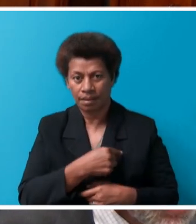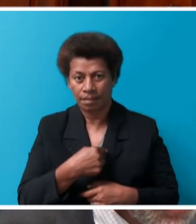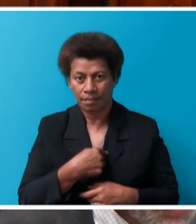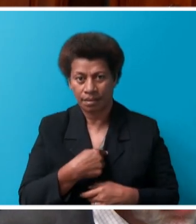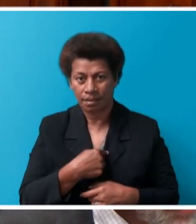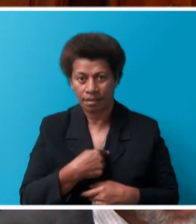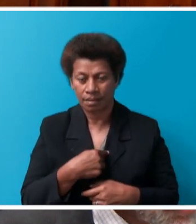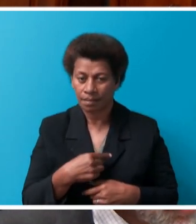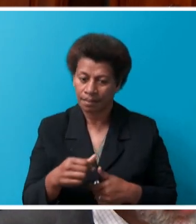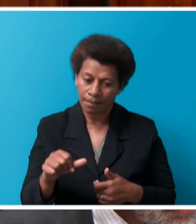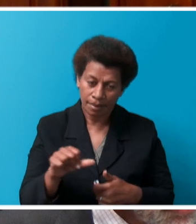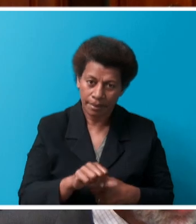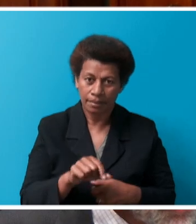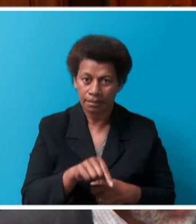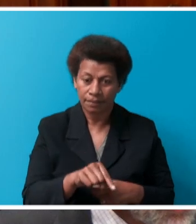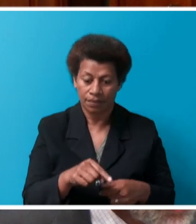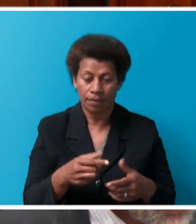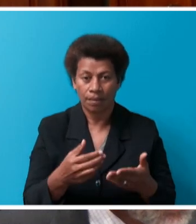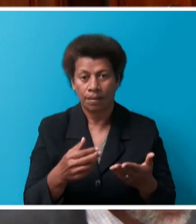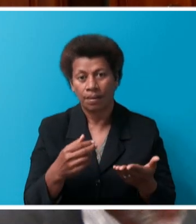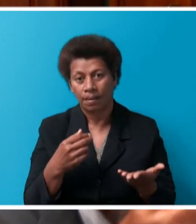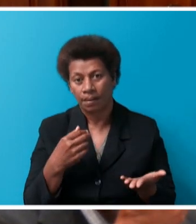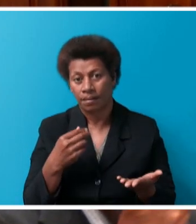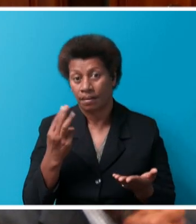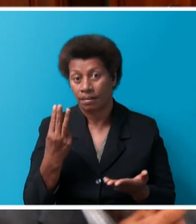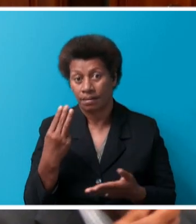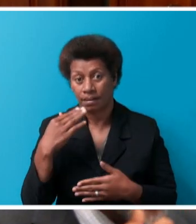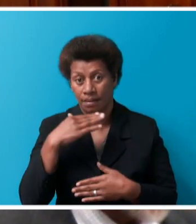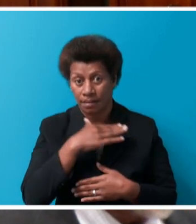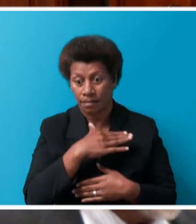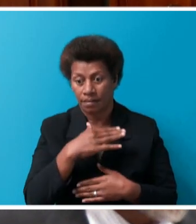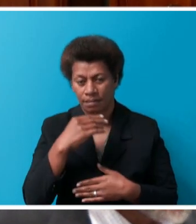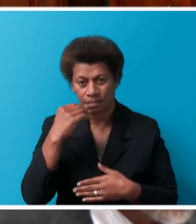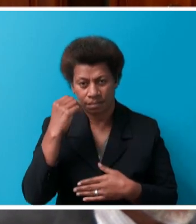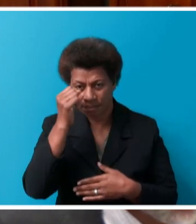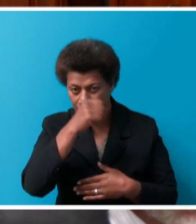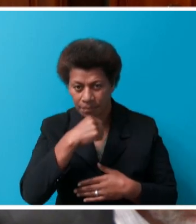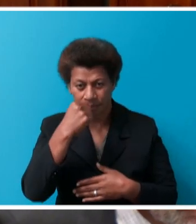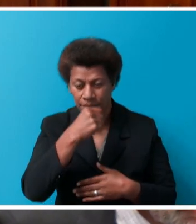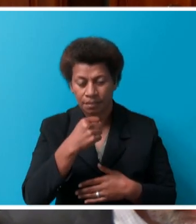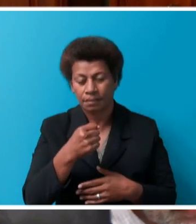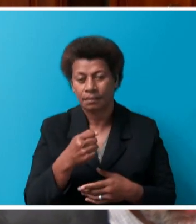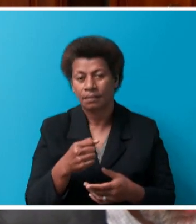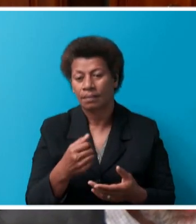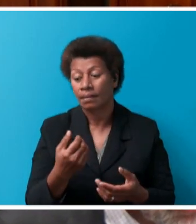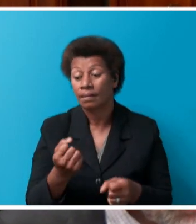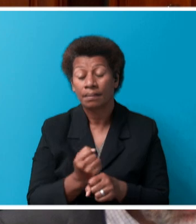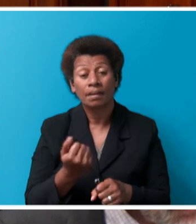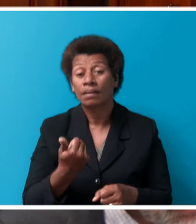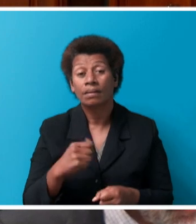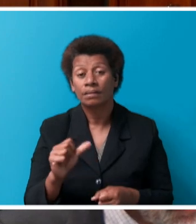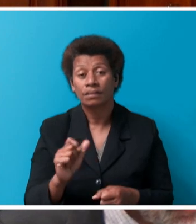birth, in this case, investing in the 300-sow unit piggery, making use of